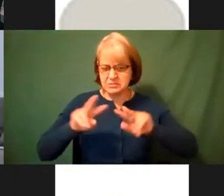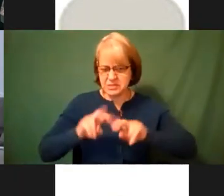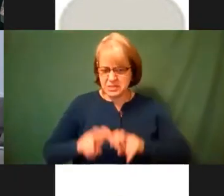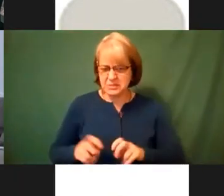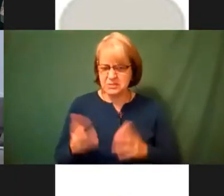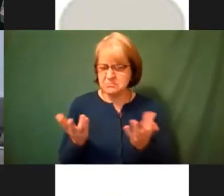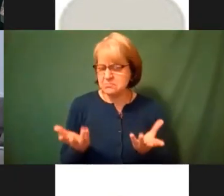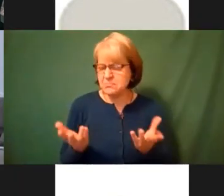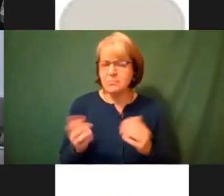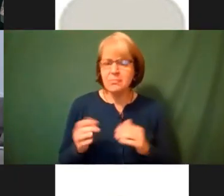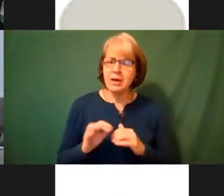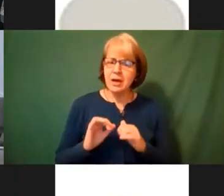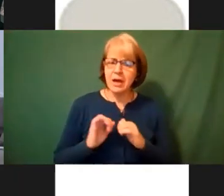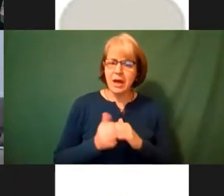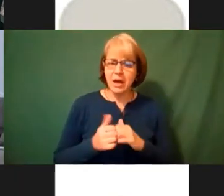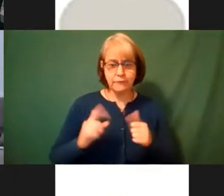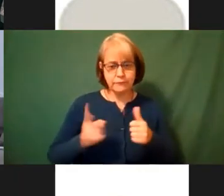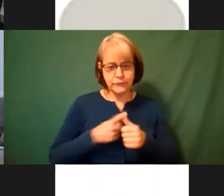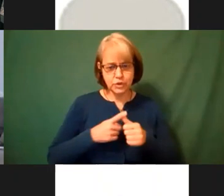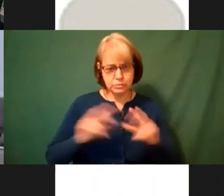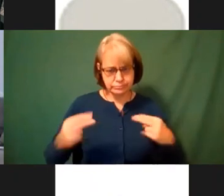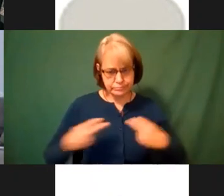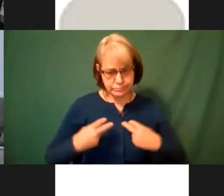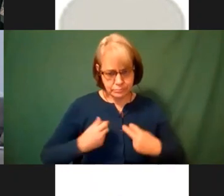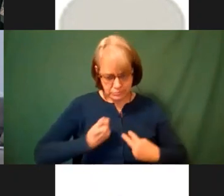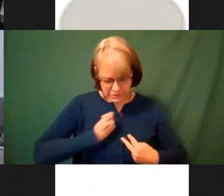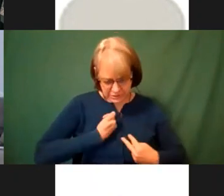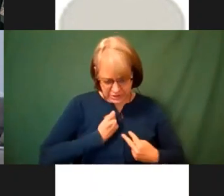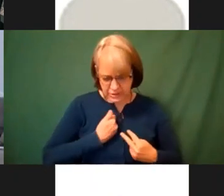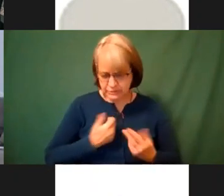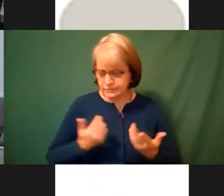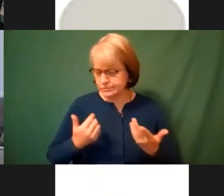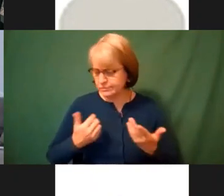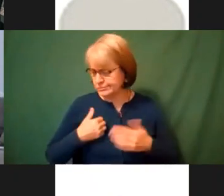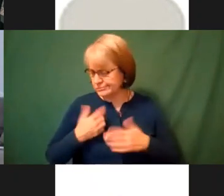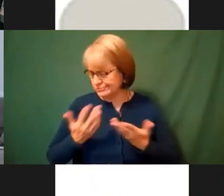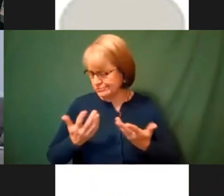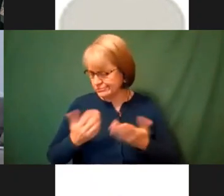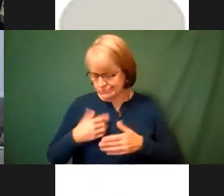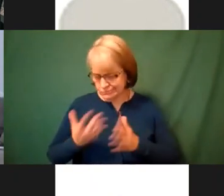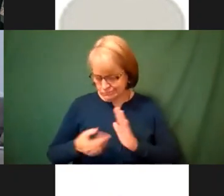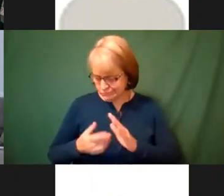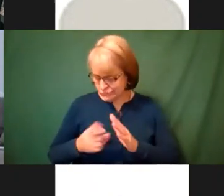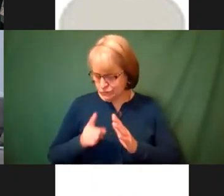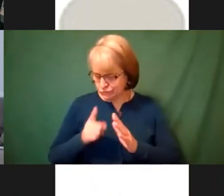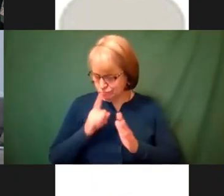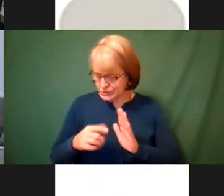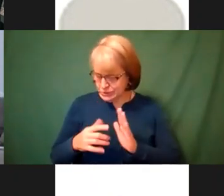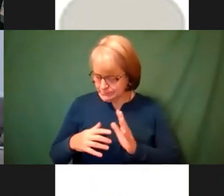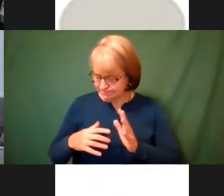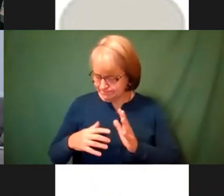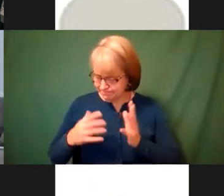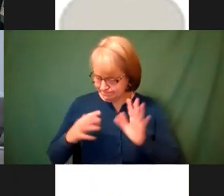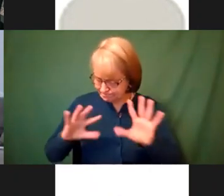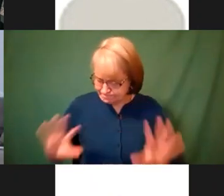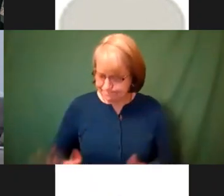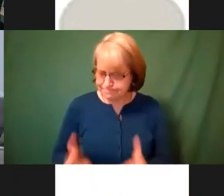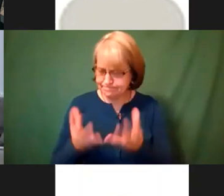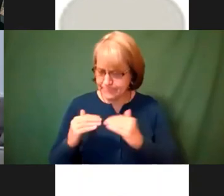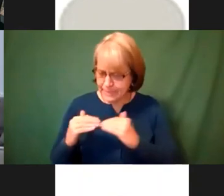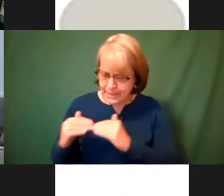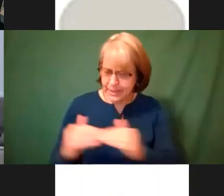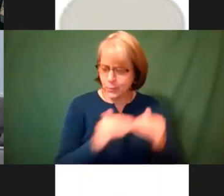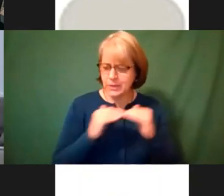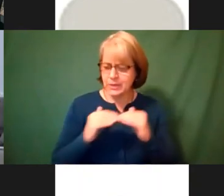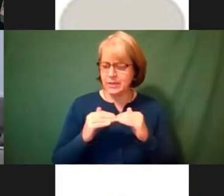with yourself about where you are in terms of questions of equity and accountability? And this is hard. You know what? I, like everybody